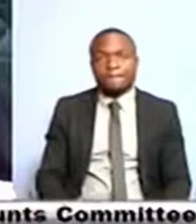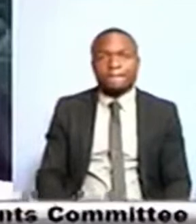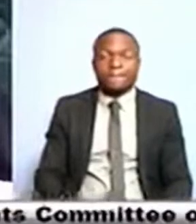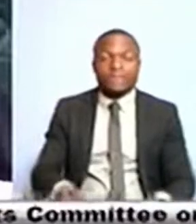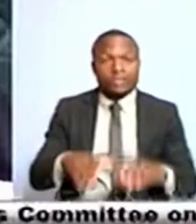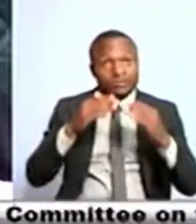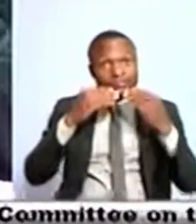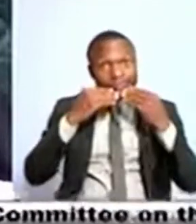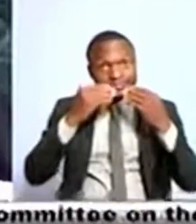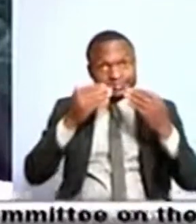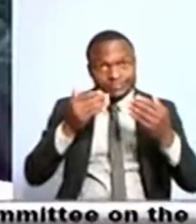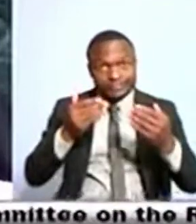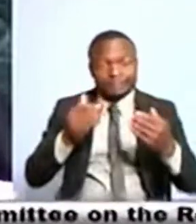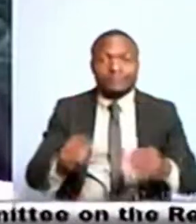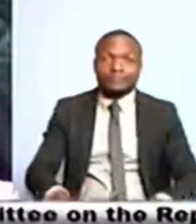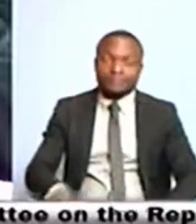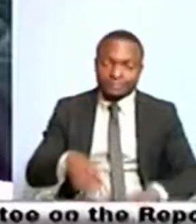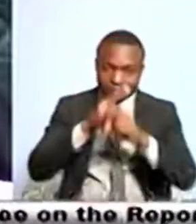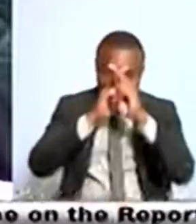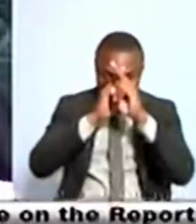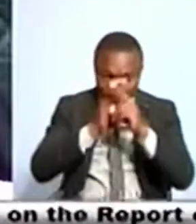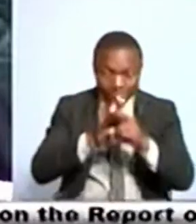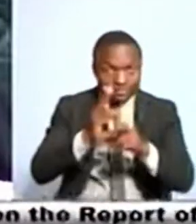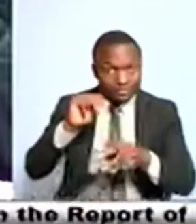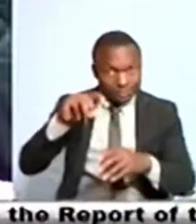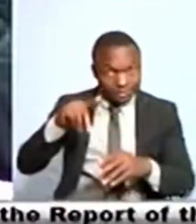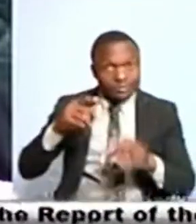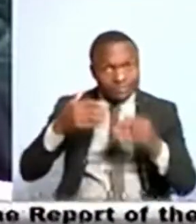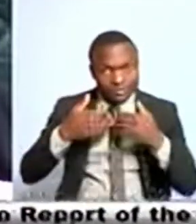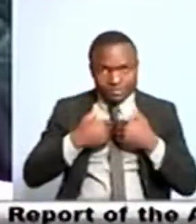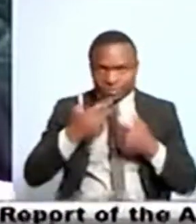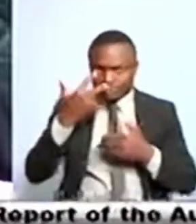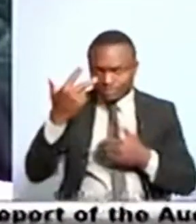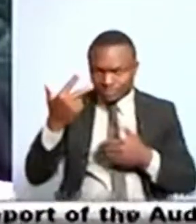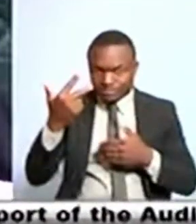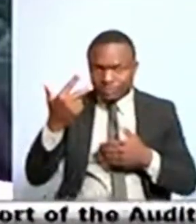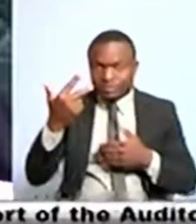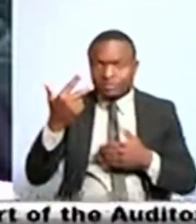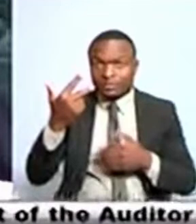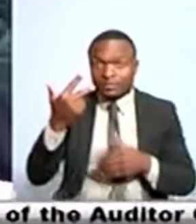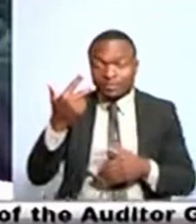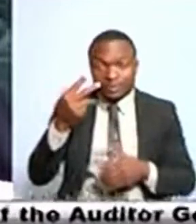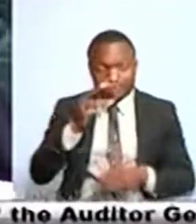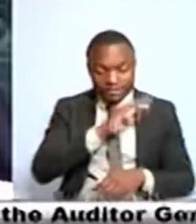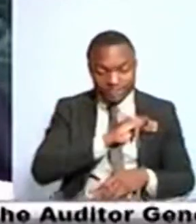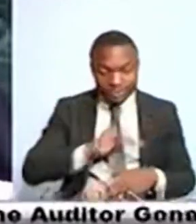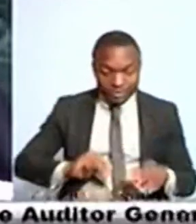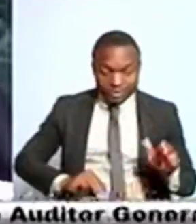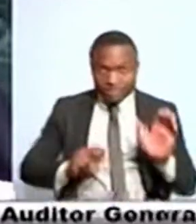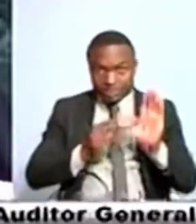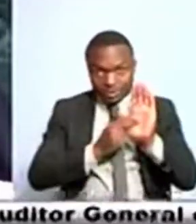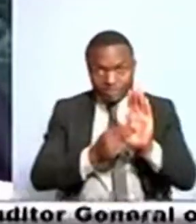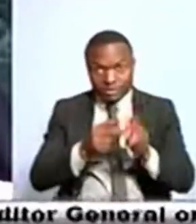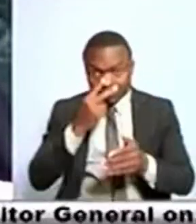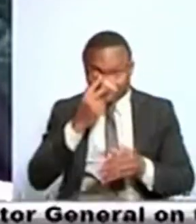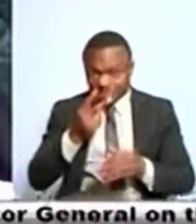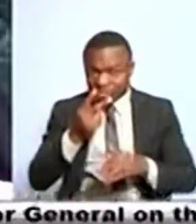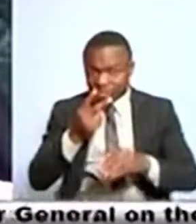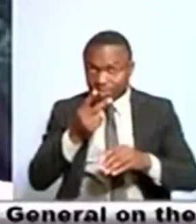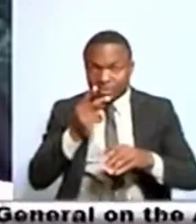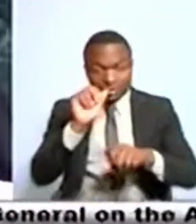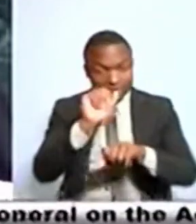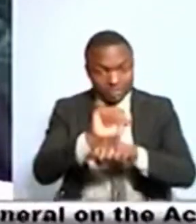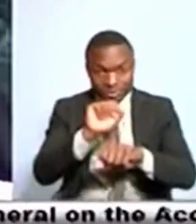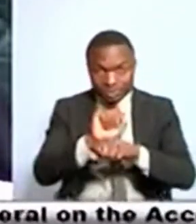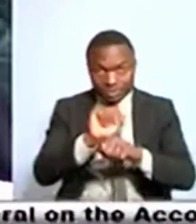Thank you very much. Honorable members, I have 3 members that have indicated. Looking at the volume of work which is